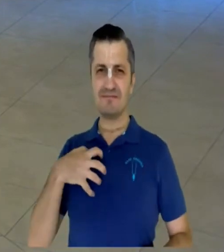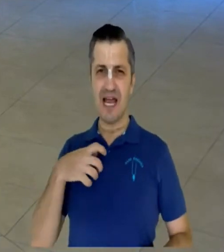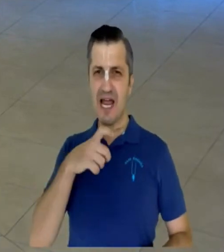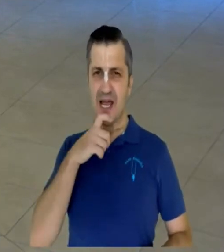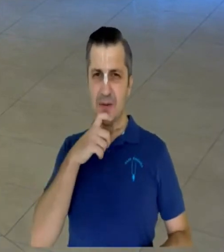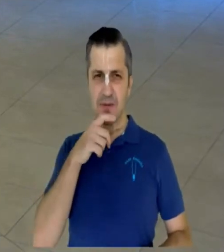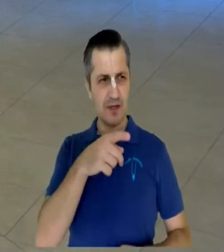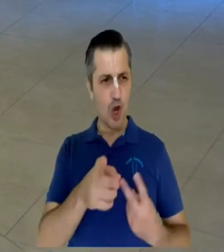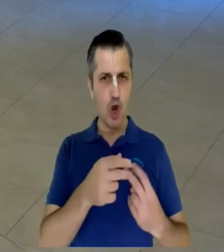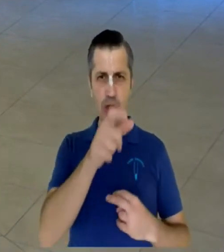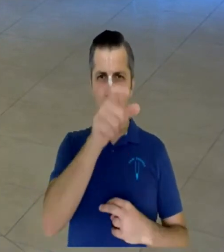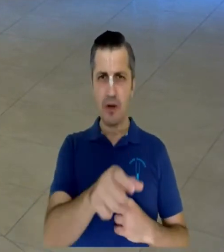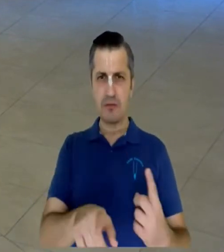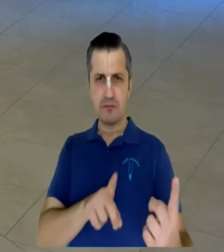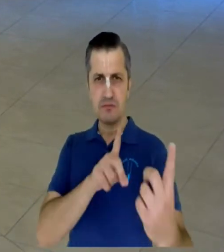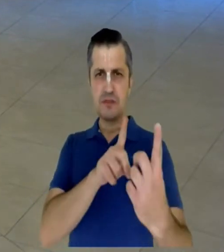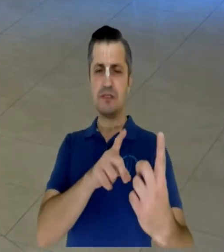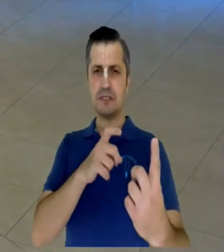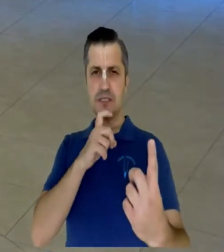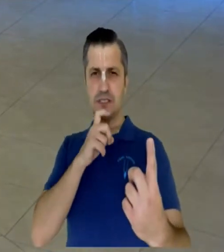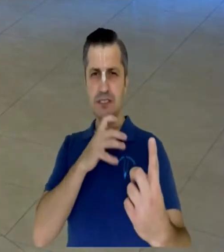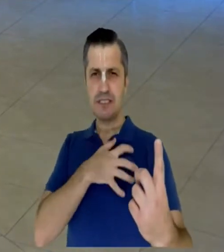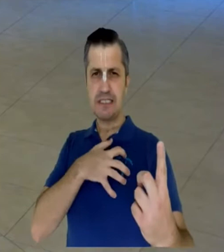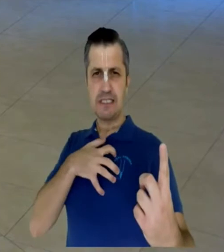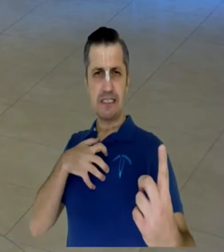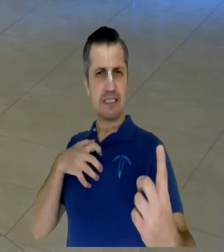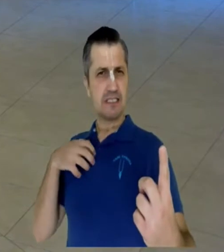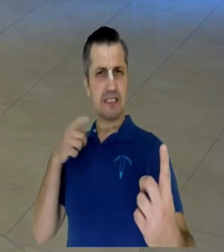entity. So naturally,